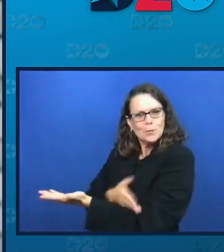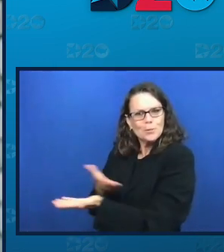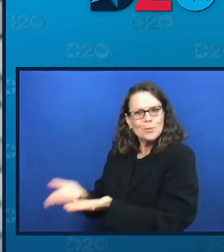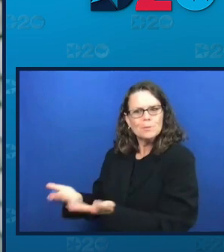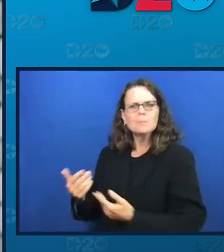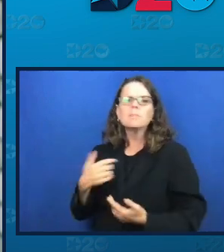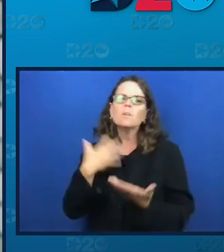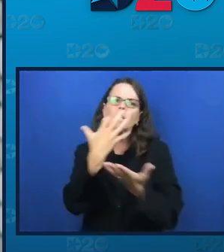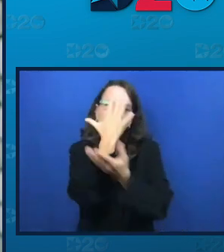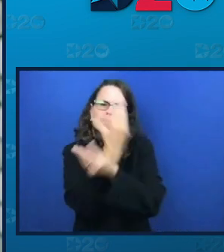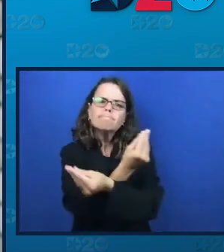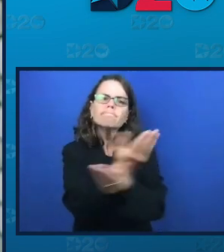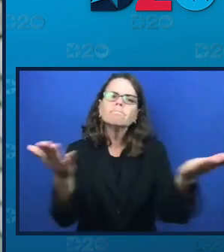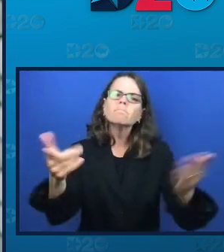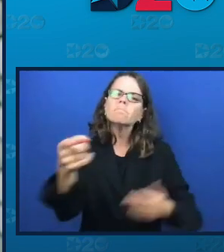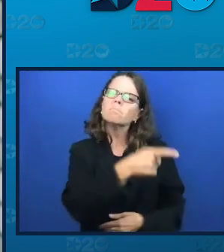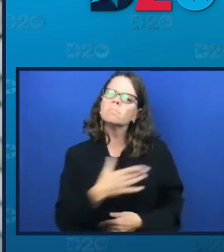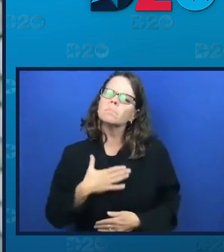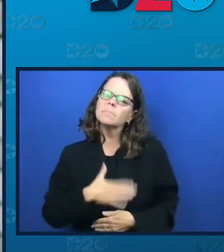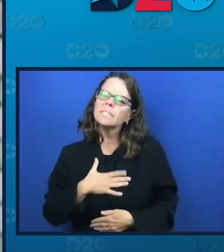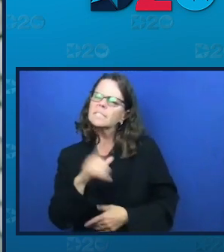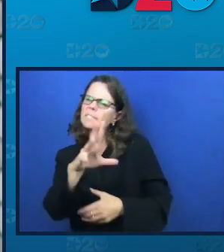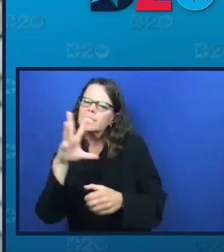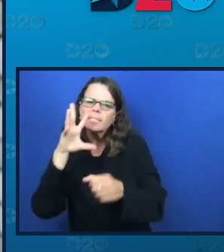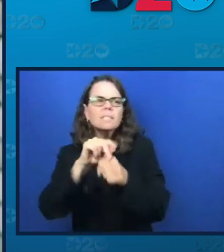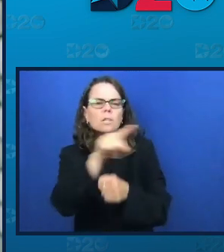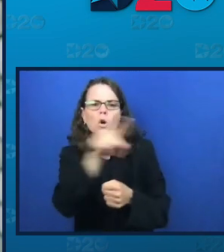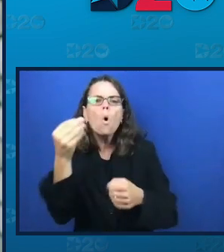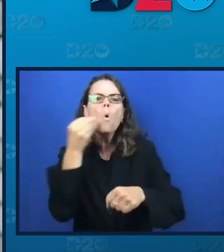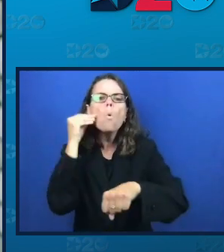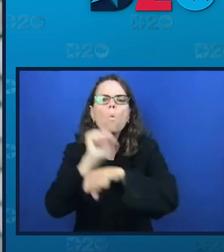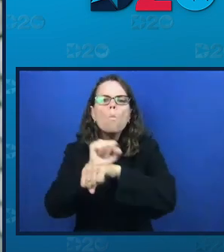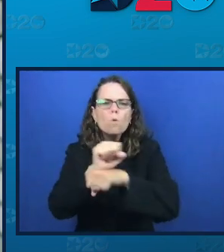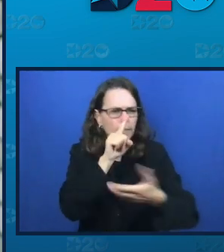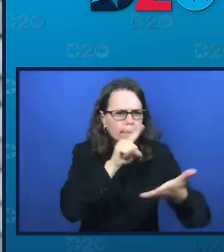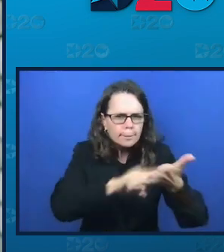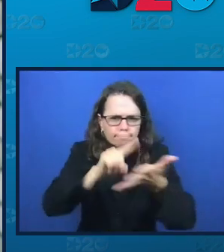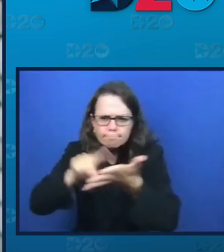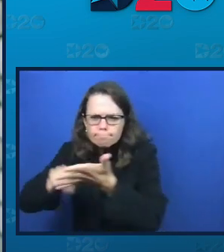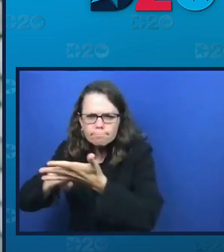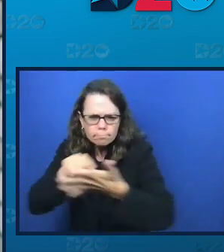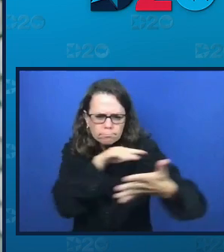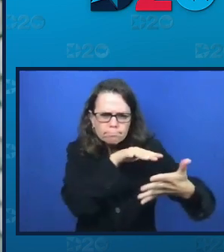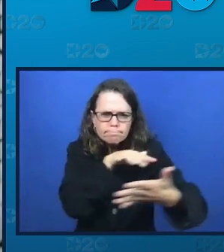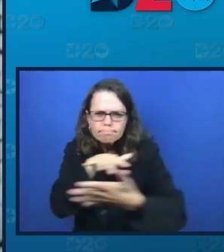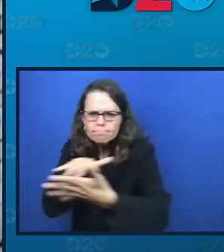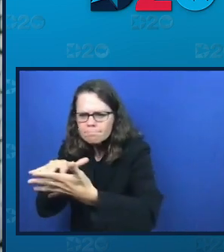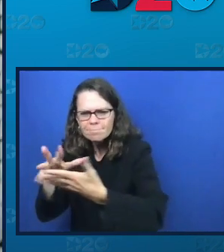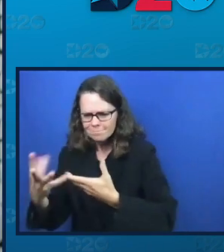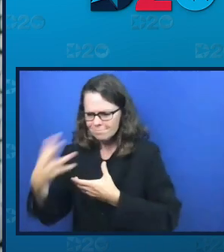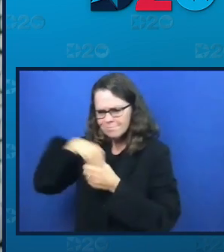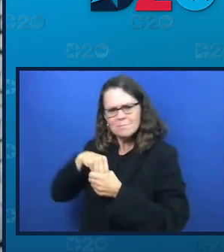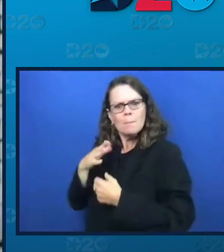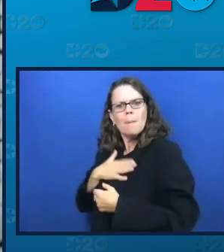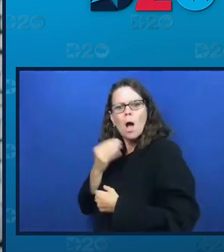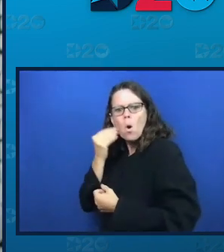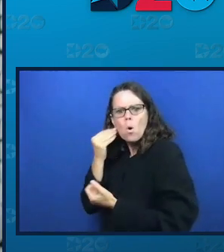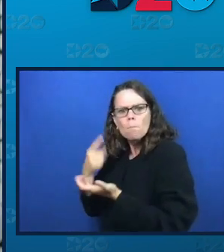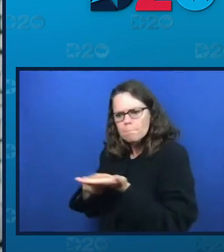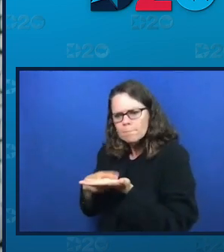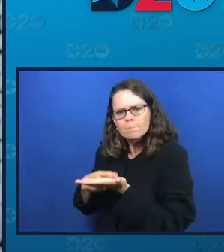do your research, think about your own homes and what you'd like to see projected out into the world in the right